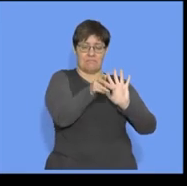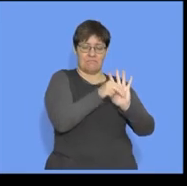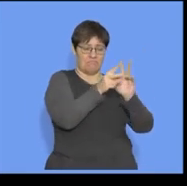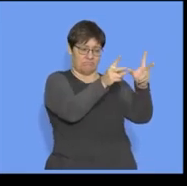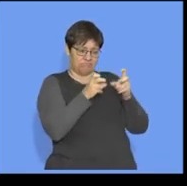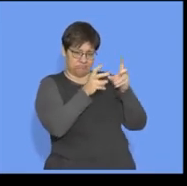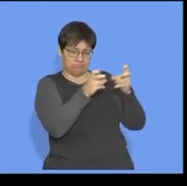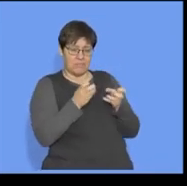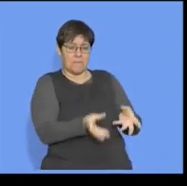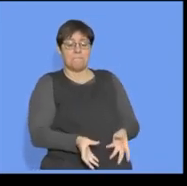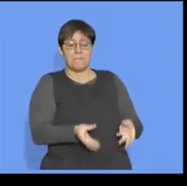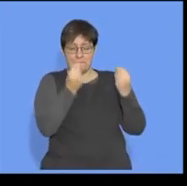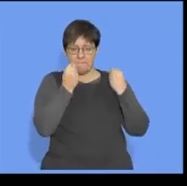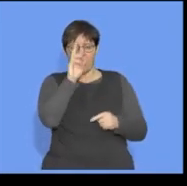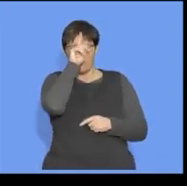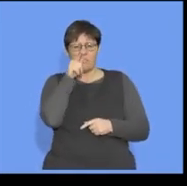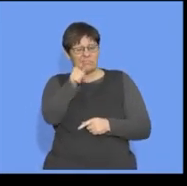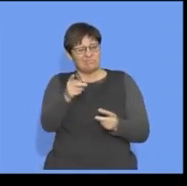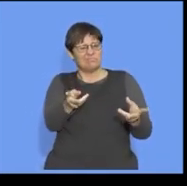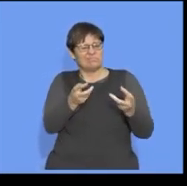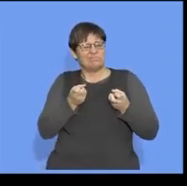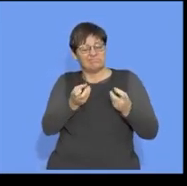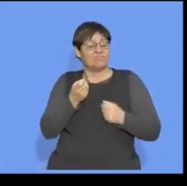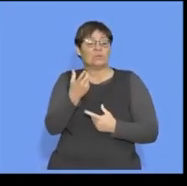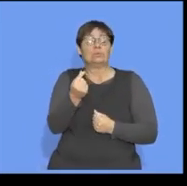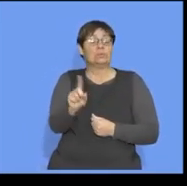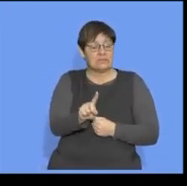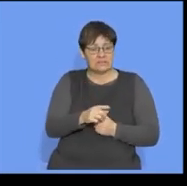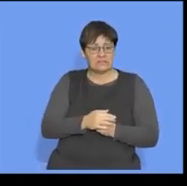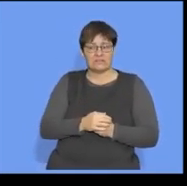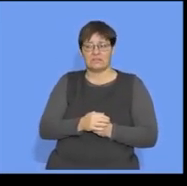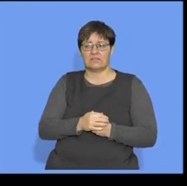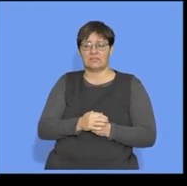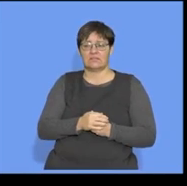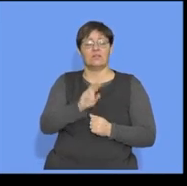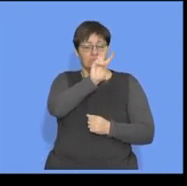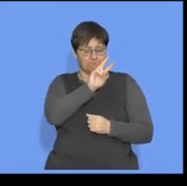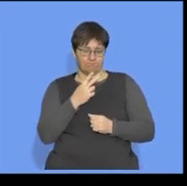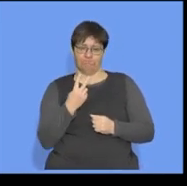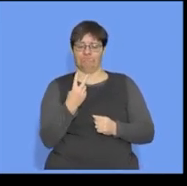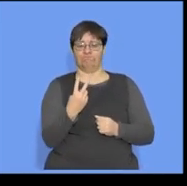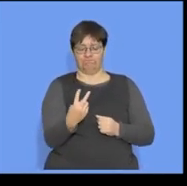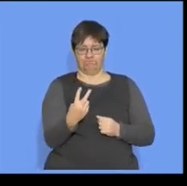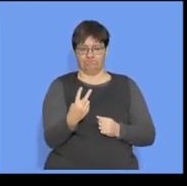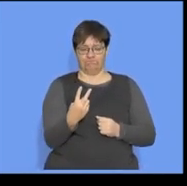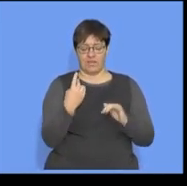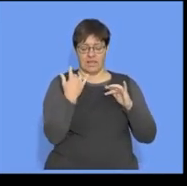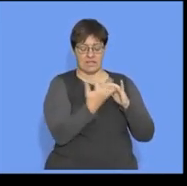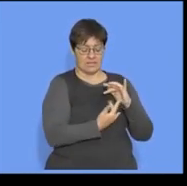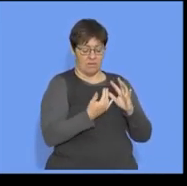contains receptors. Remember the function of the receptors is to convert